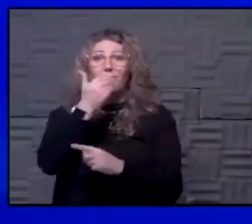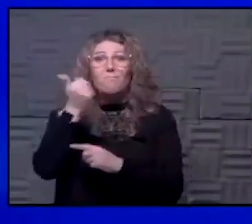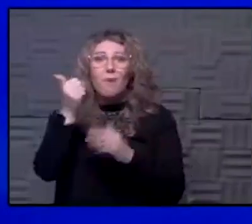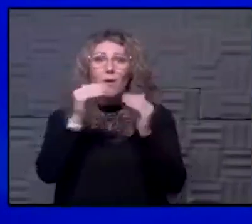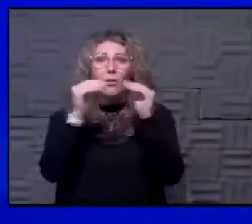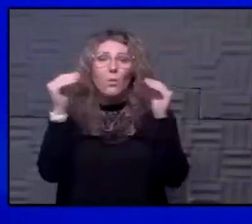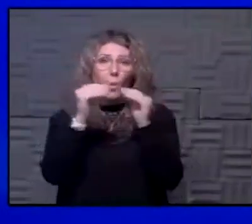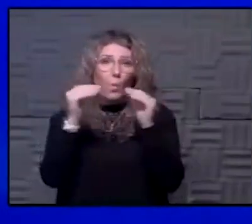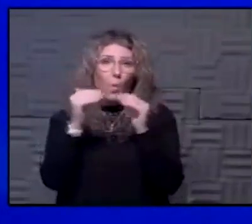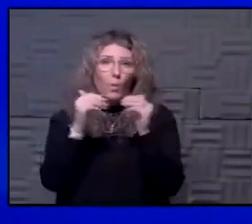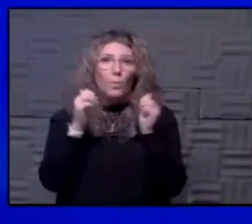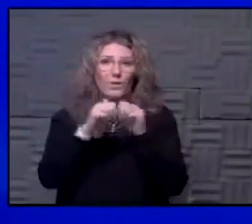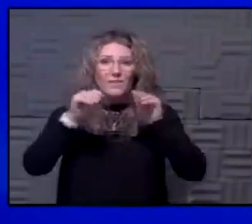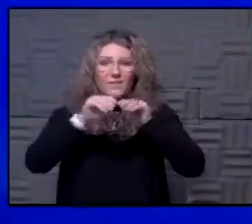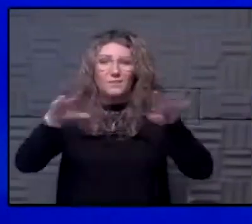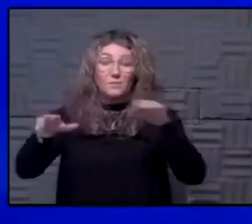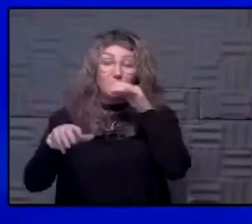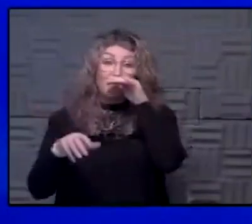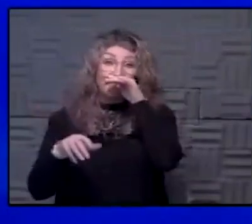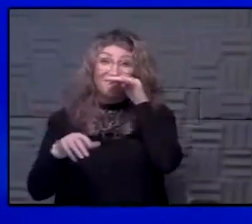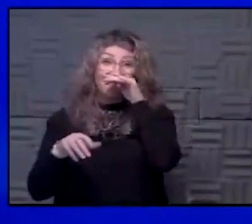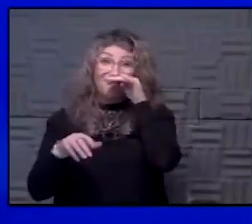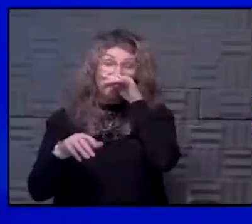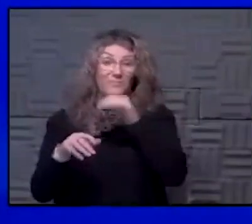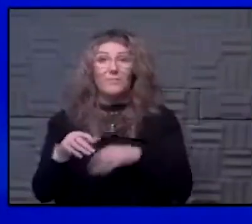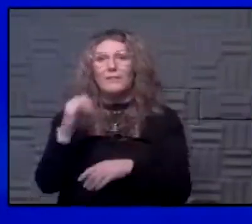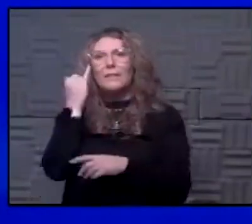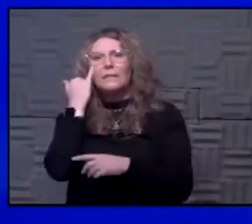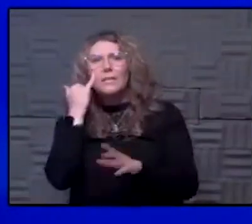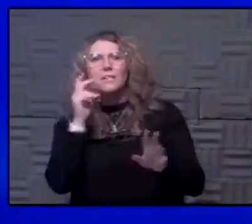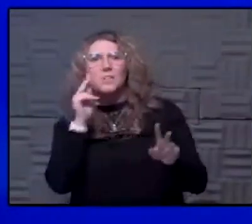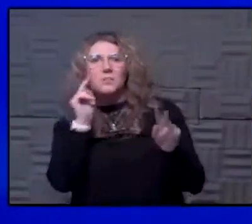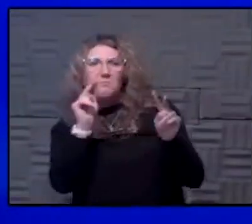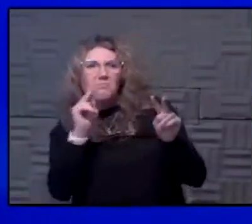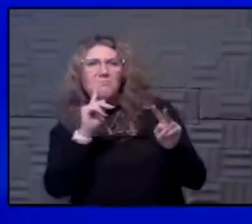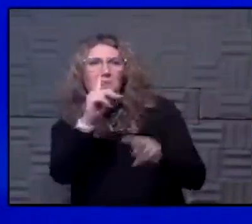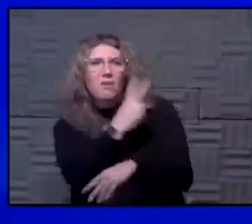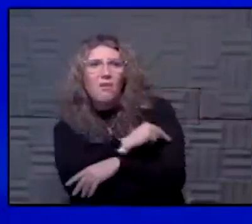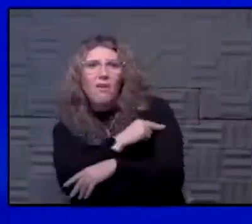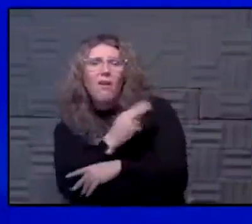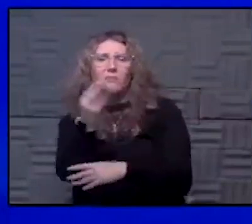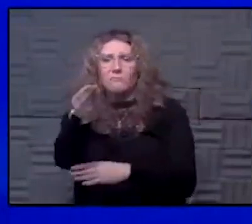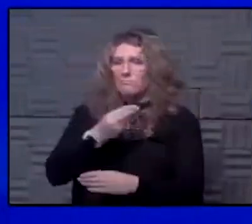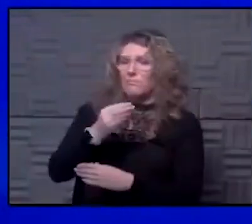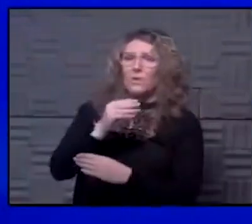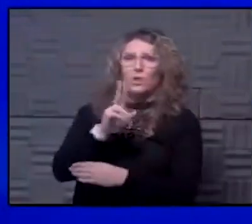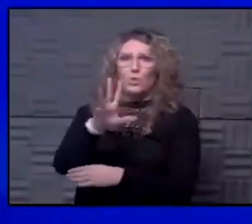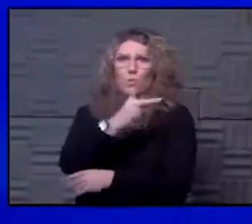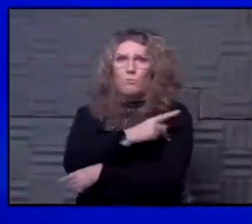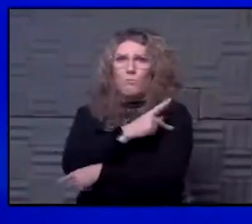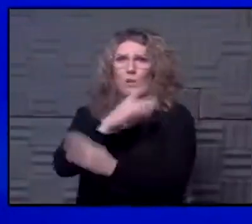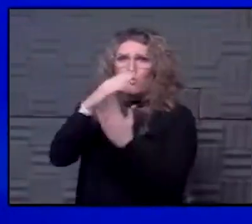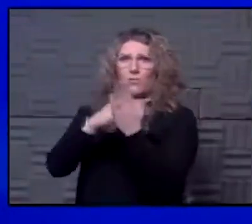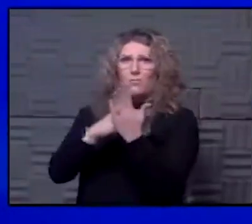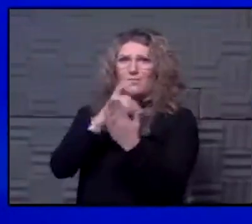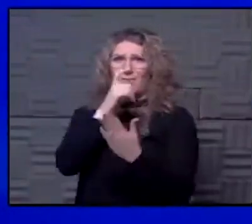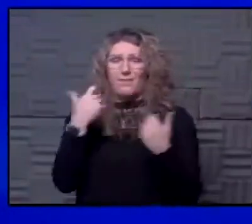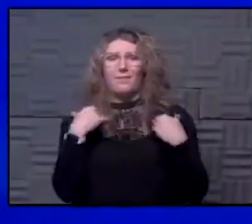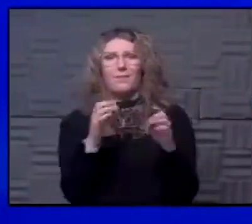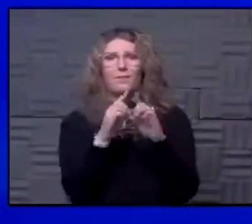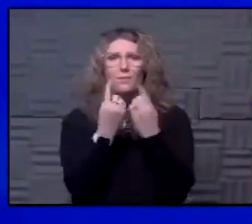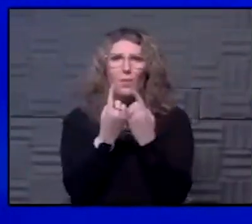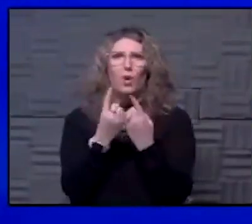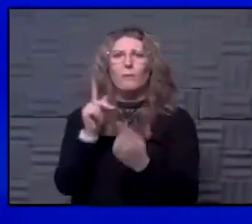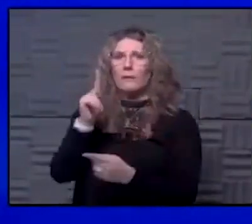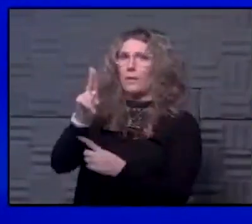equality you'll have around distribution. I think if you just look to a hospital and say, give us your patient list, which is what KU would do, and you don't have a health department or